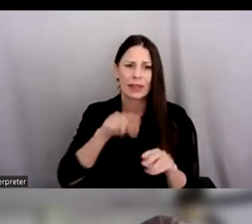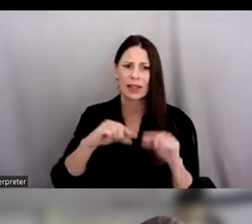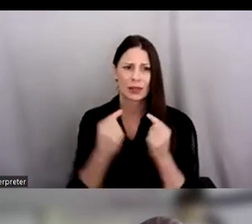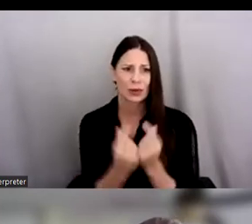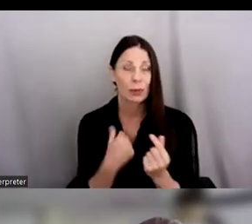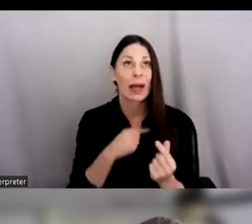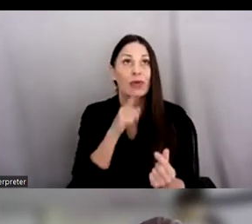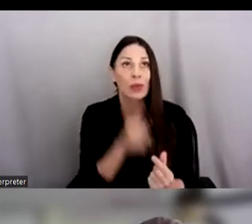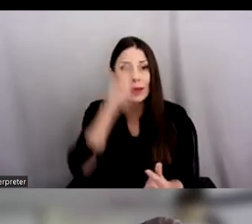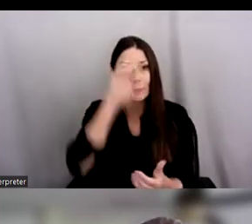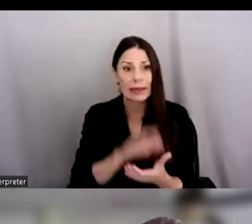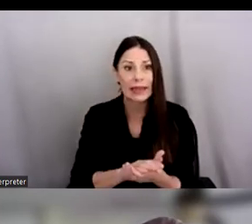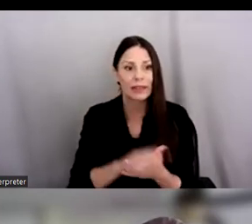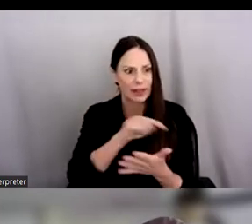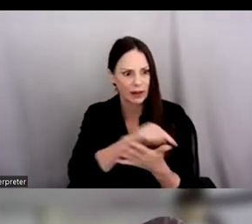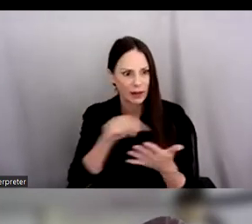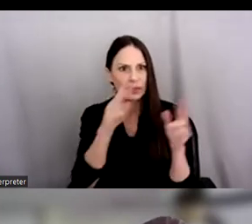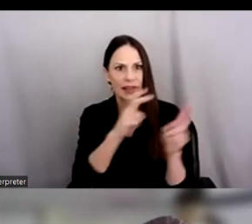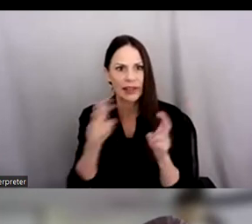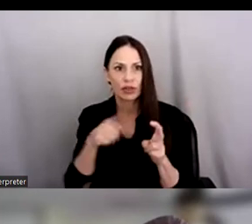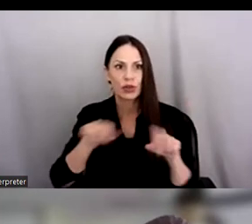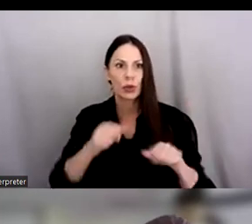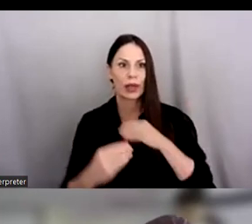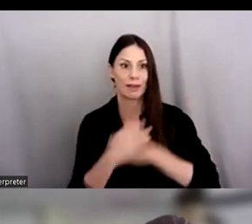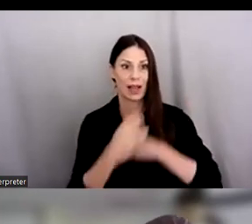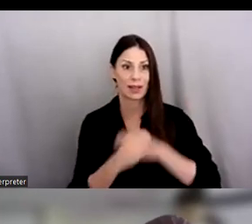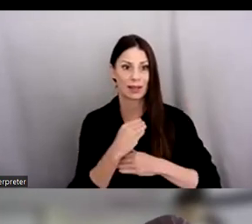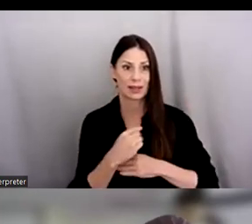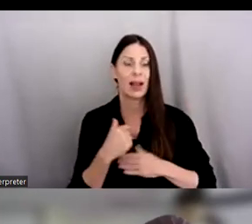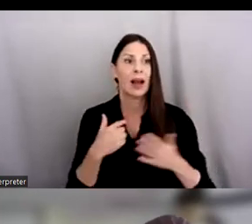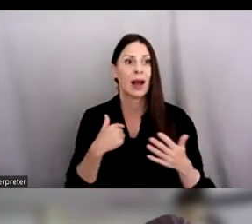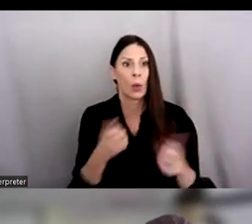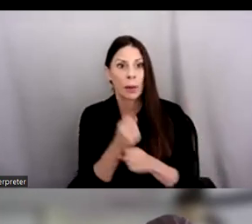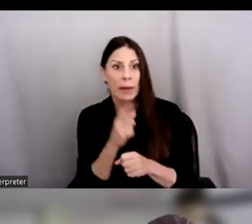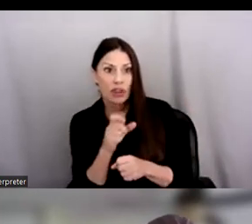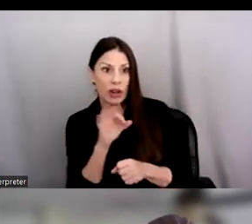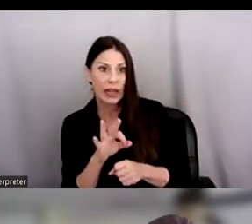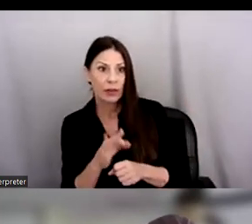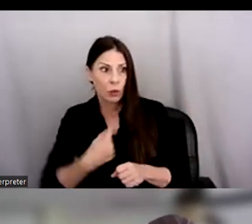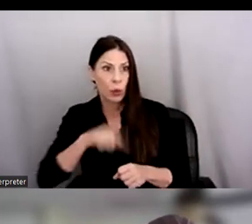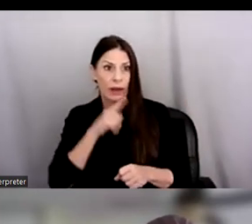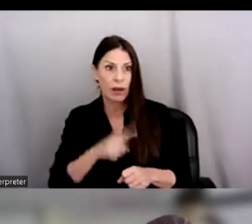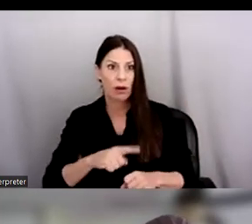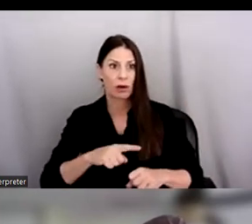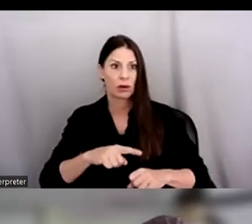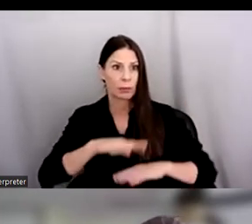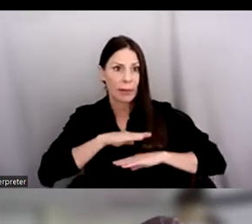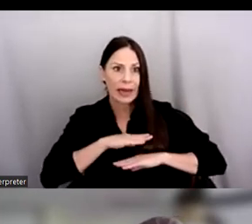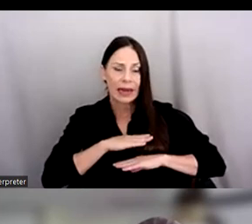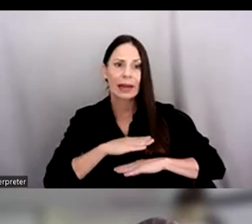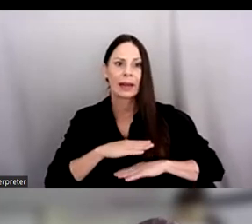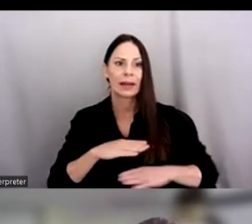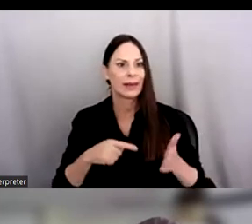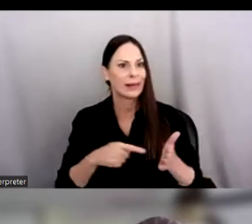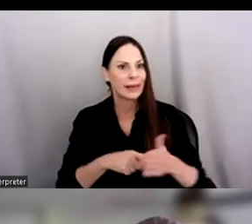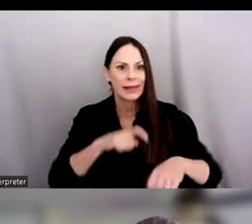on. And I want to ensure that we are meeting deadlines and we are getting the advising we need on those priority items